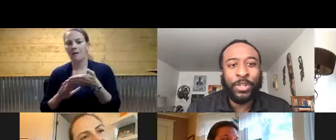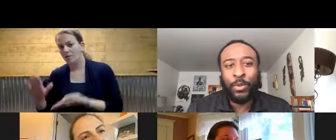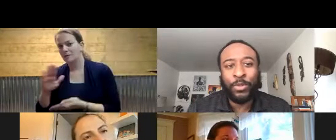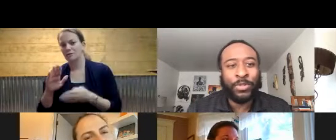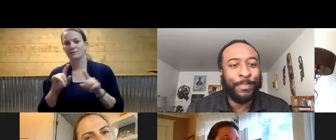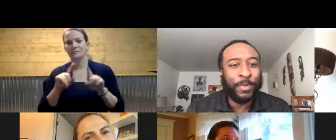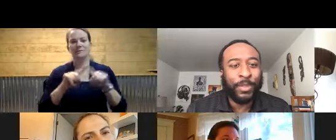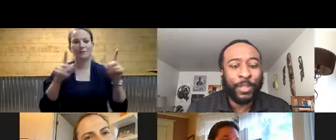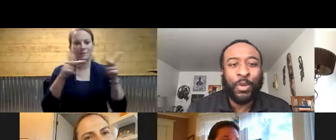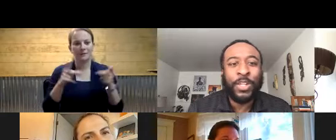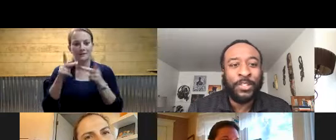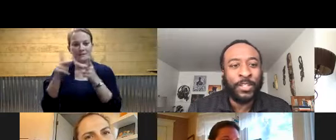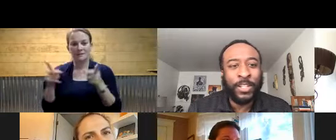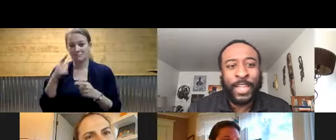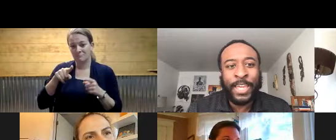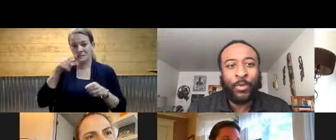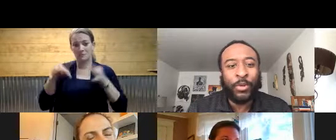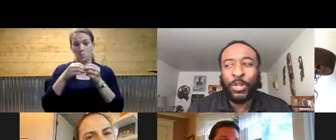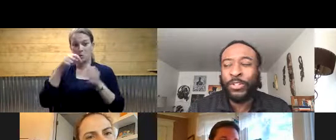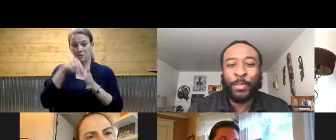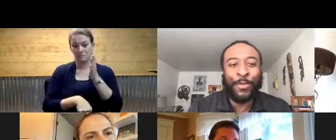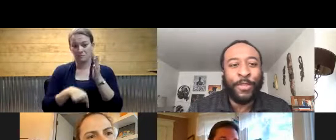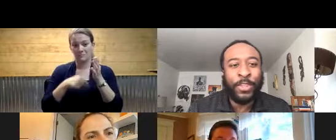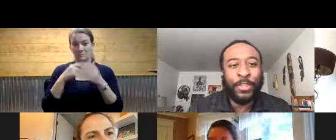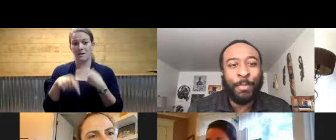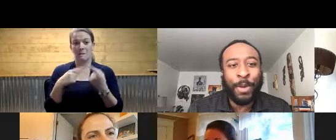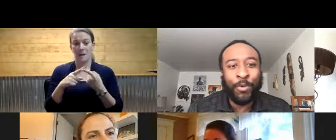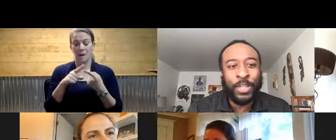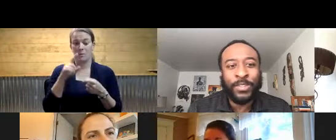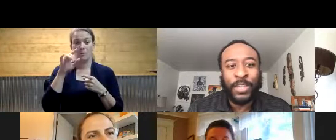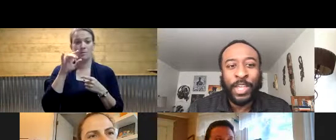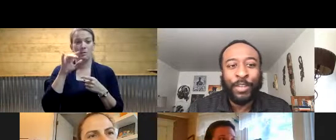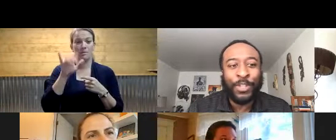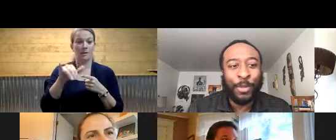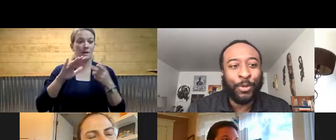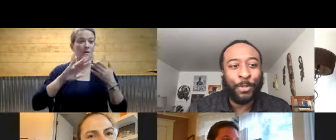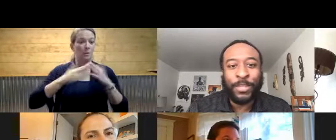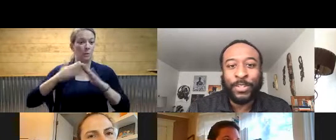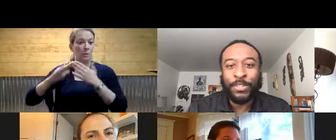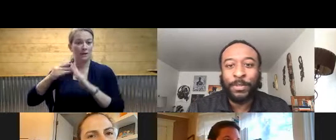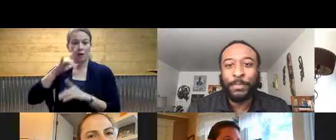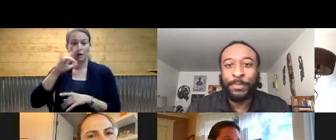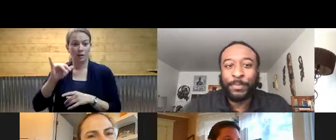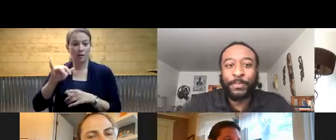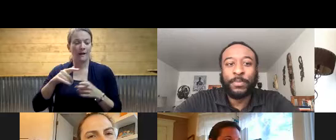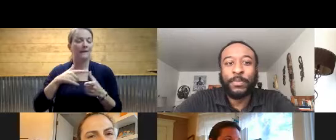on what those communities look like. What are some of your fondest memories of some of those